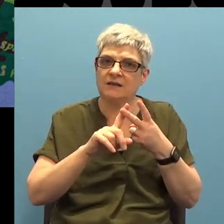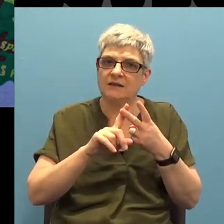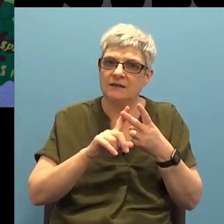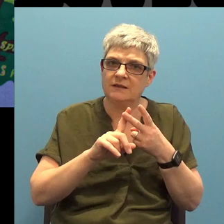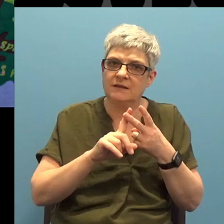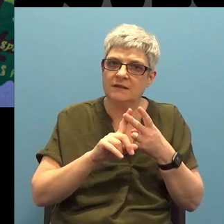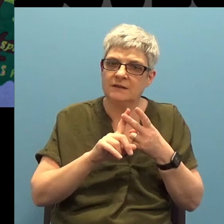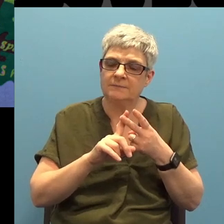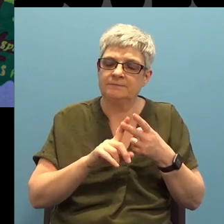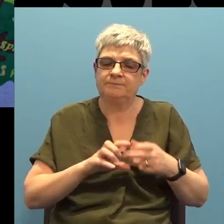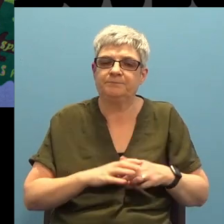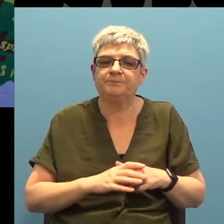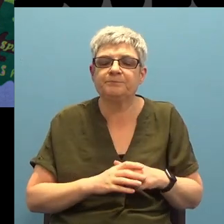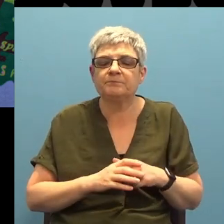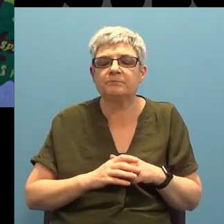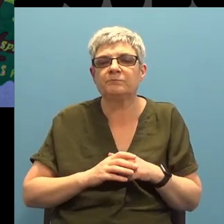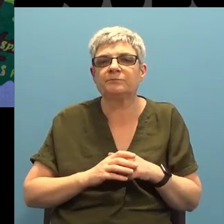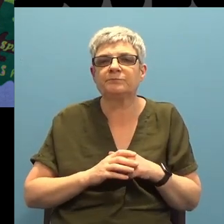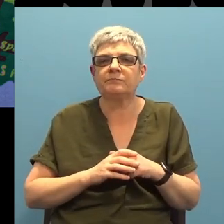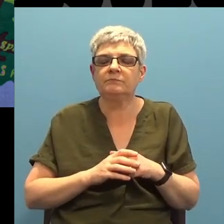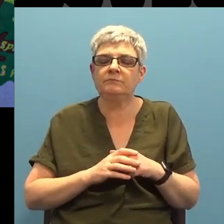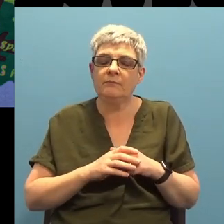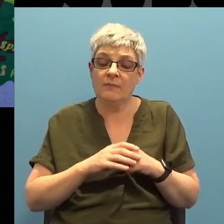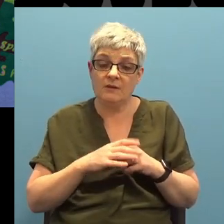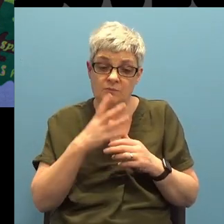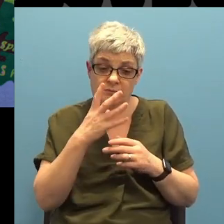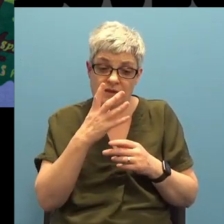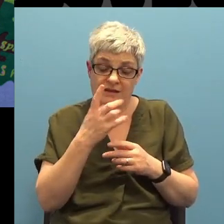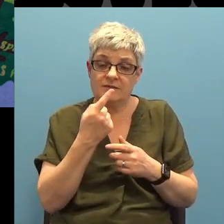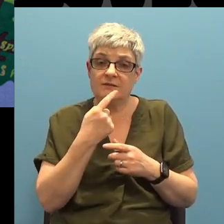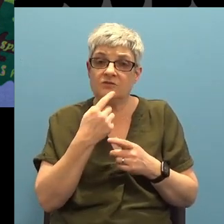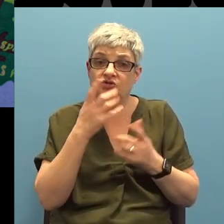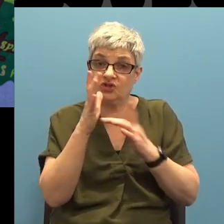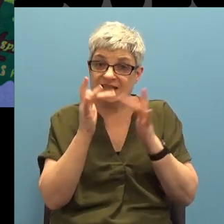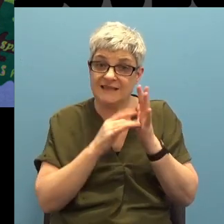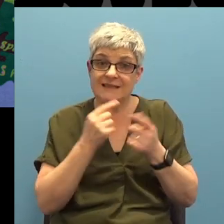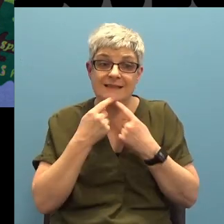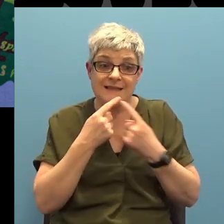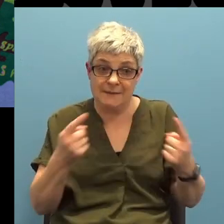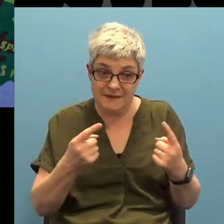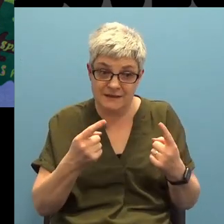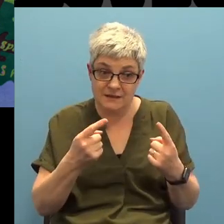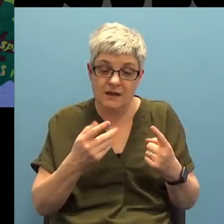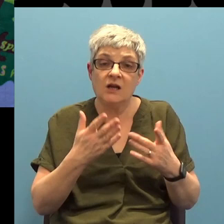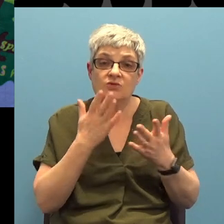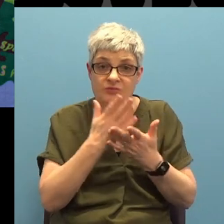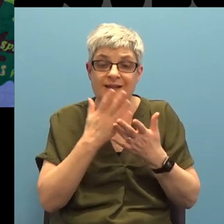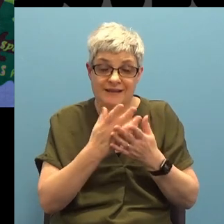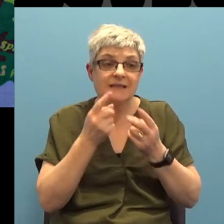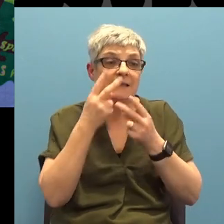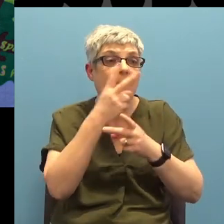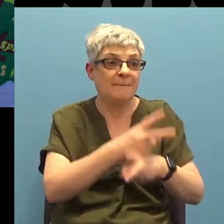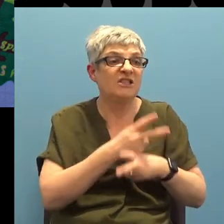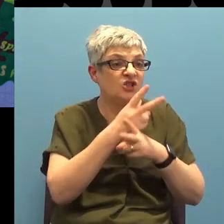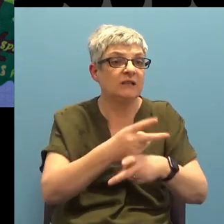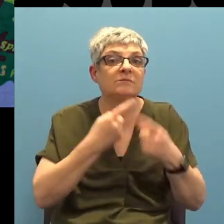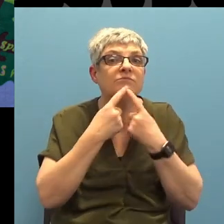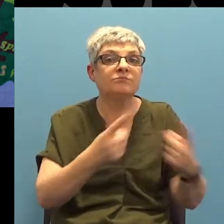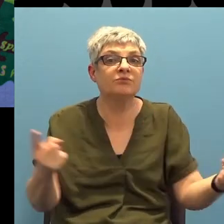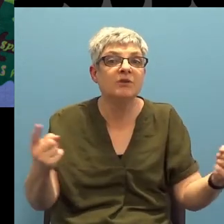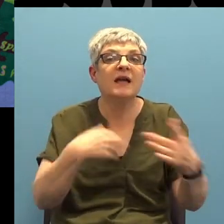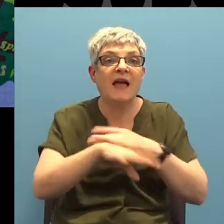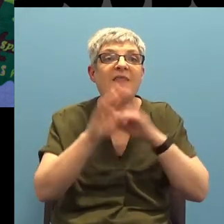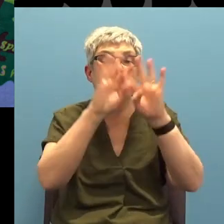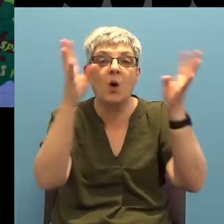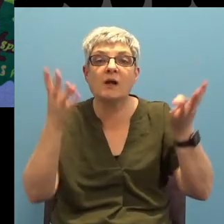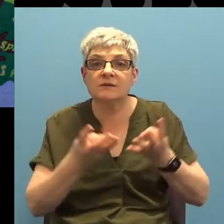and 19. And what we have in this statement from Jesus is his mission to the world. And if this is